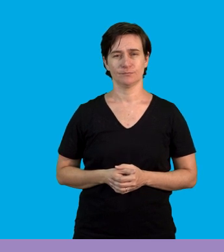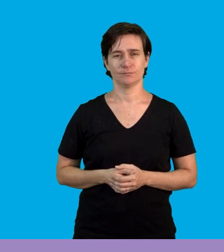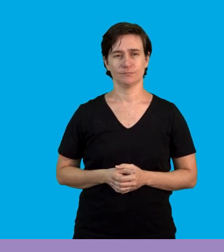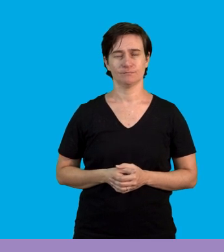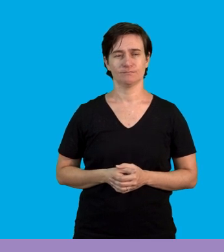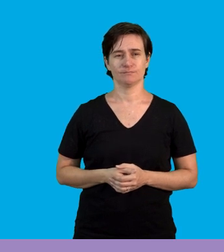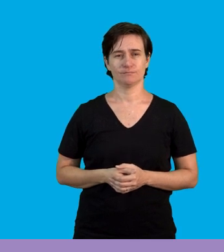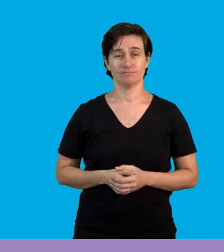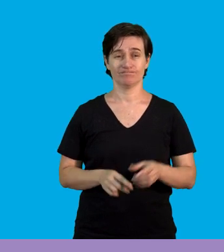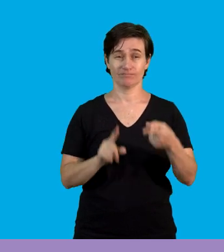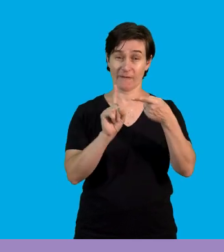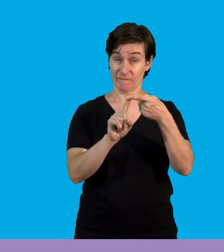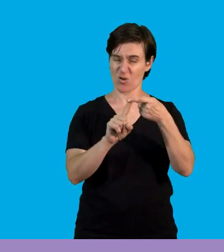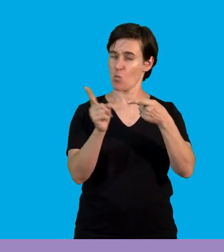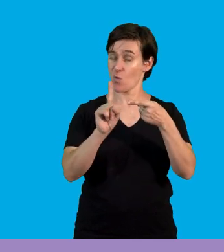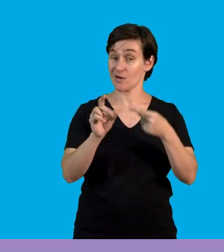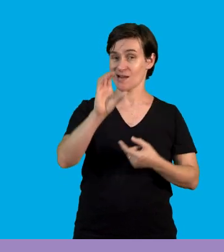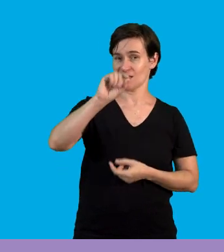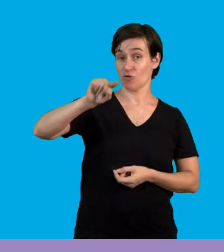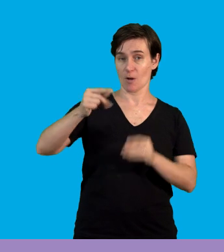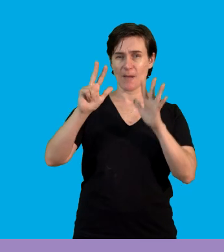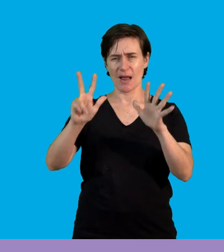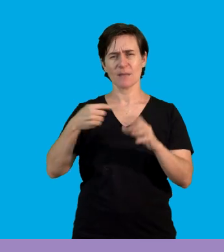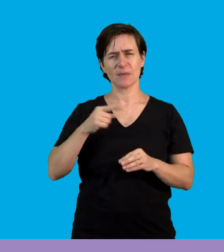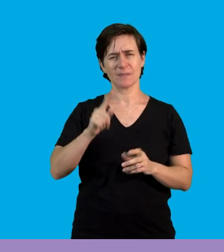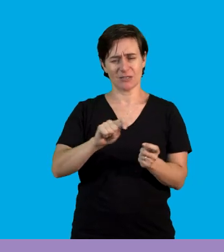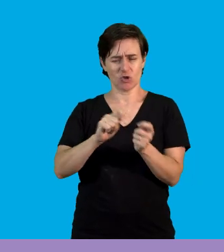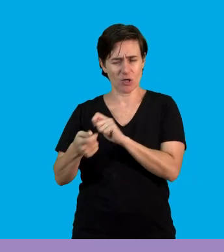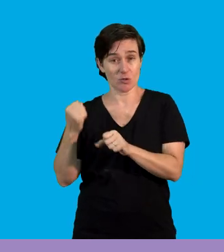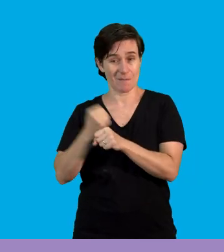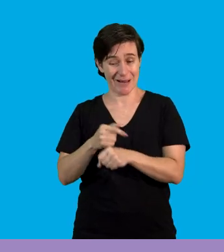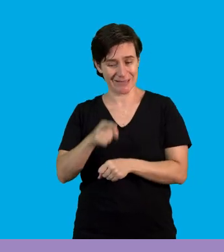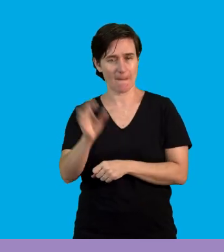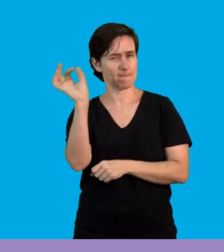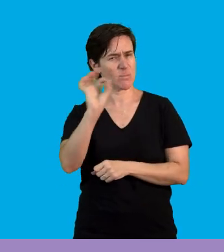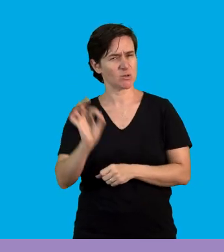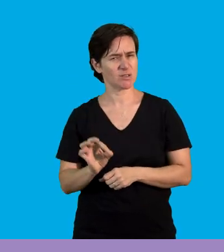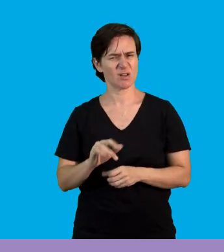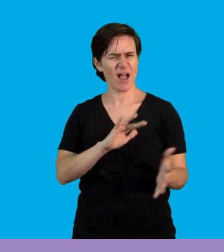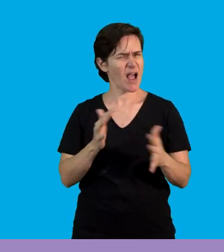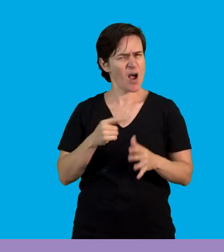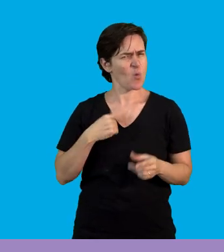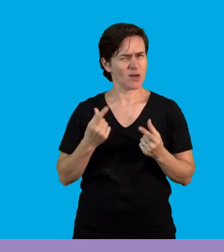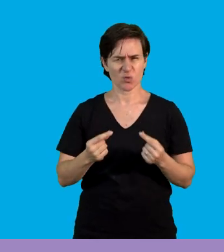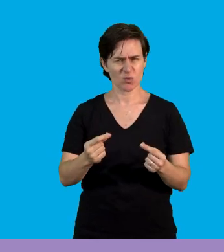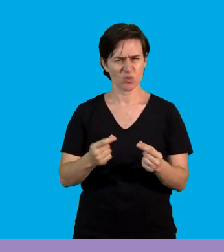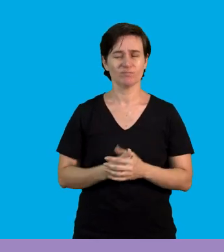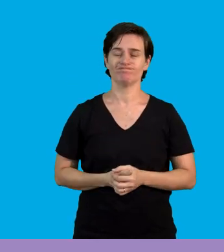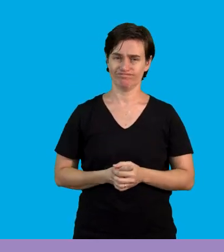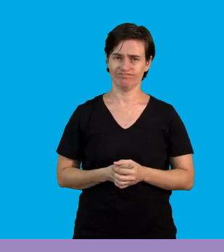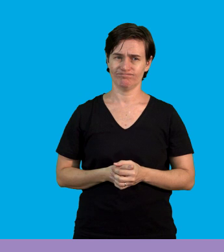Our first decimal is 0.8, and we are to convert it into a percentage. How do we do that? Here's the